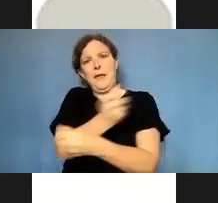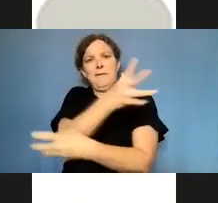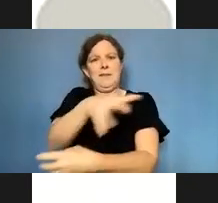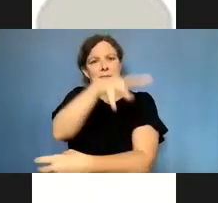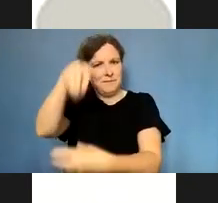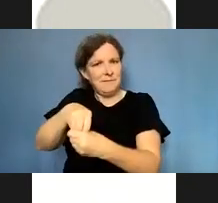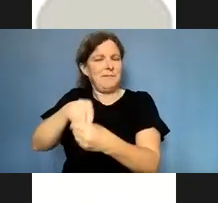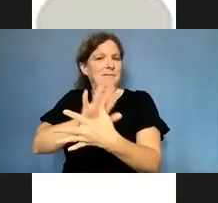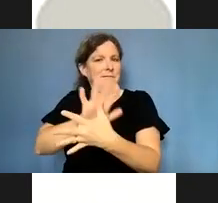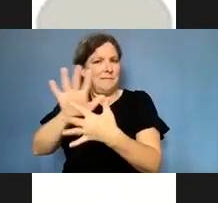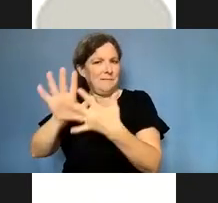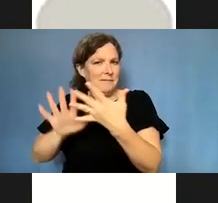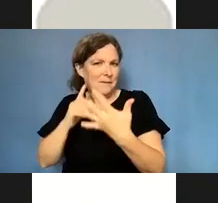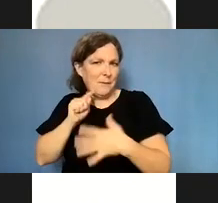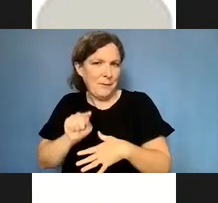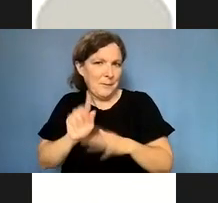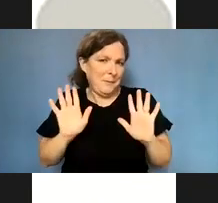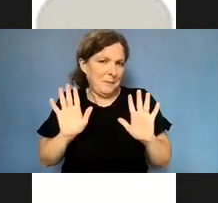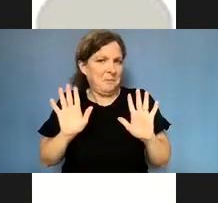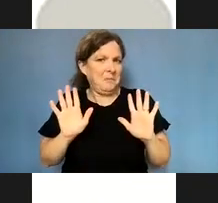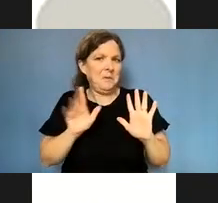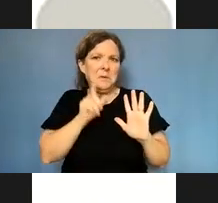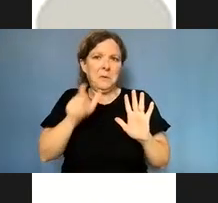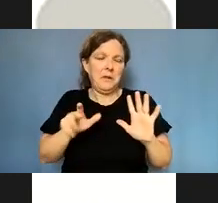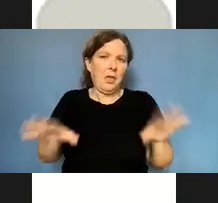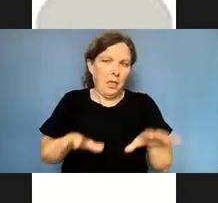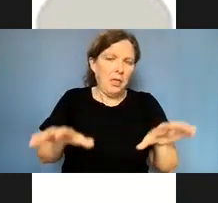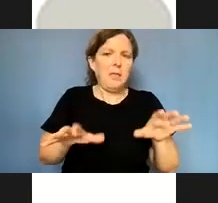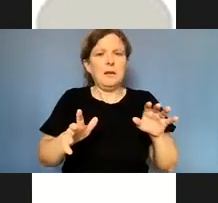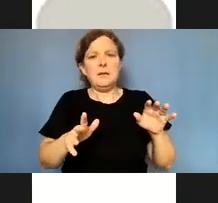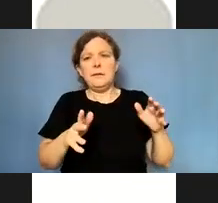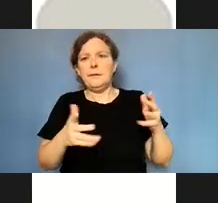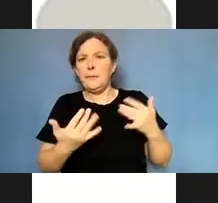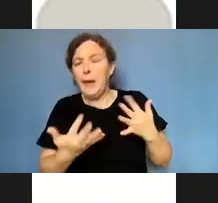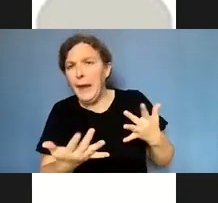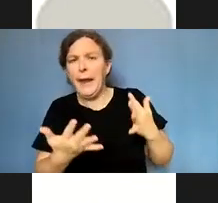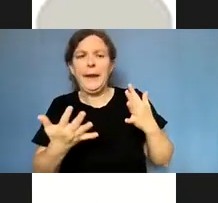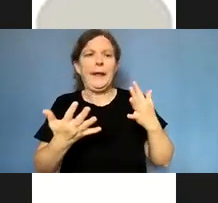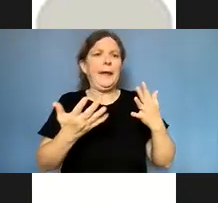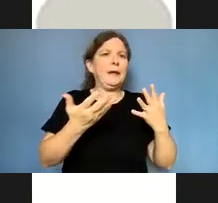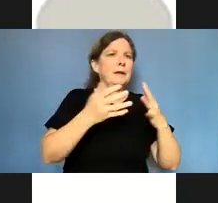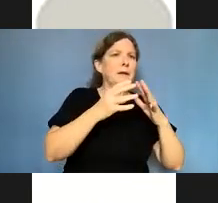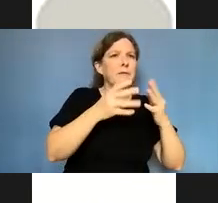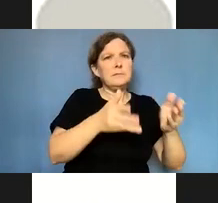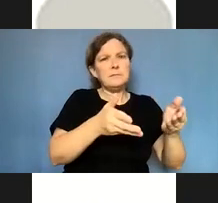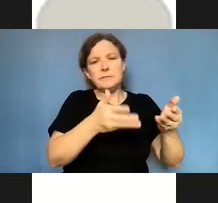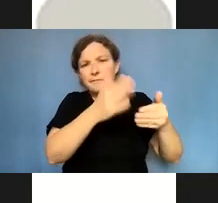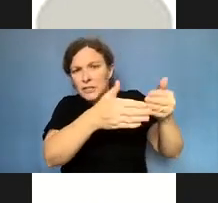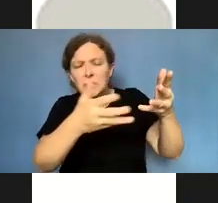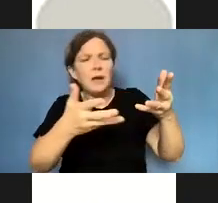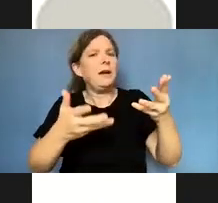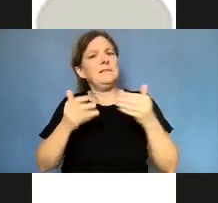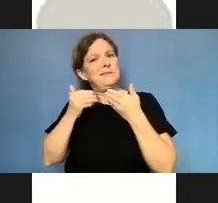can get all of that done when you visit. So you don't need to then wait for the service to be provided otherwise in another